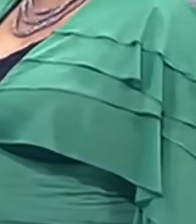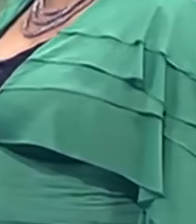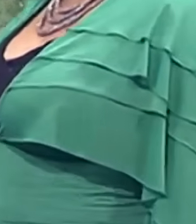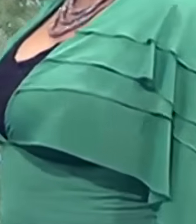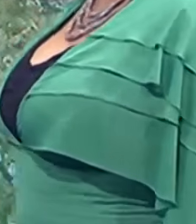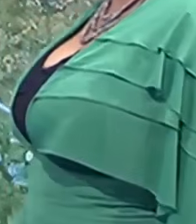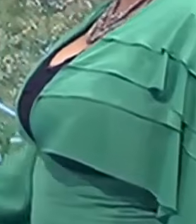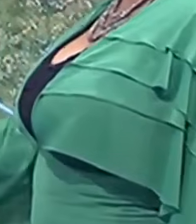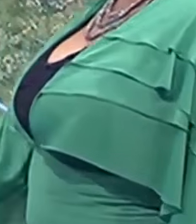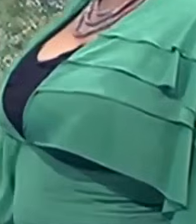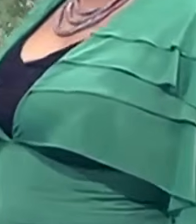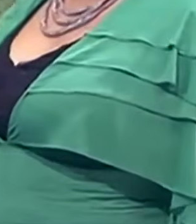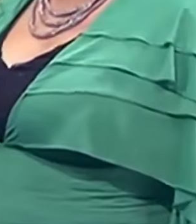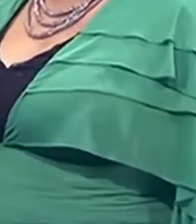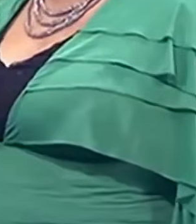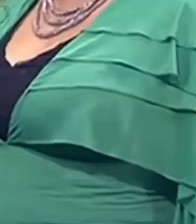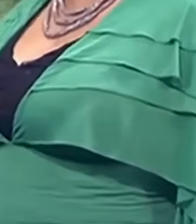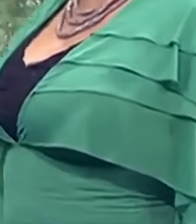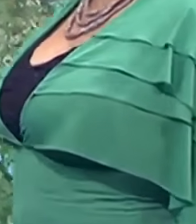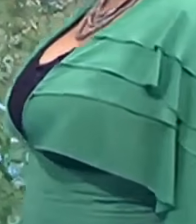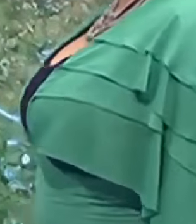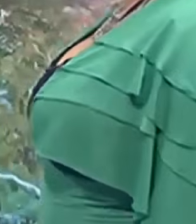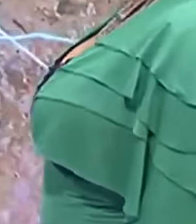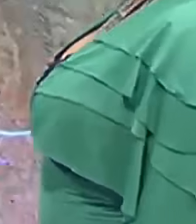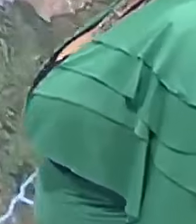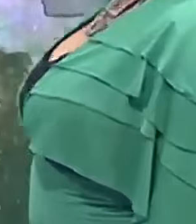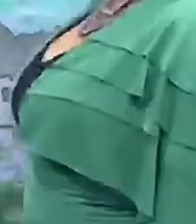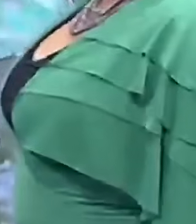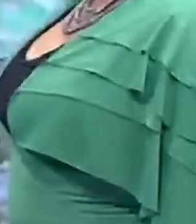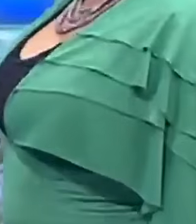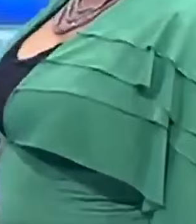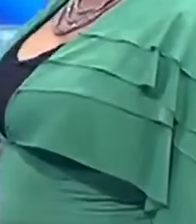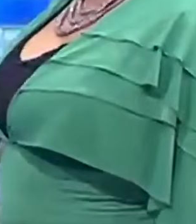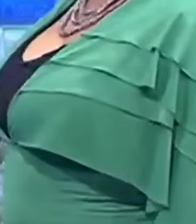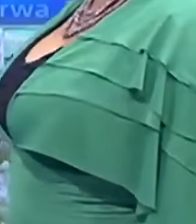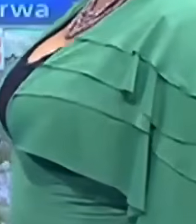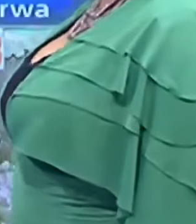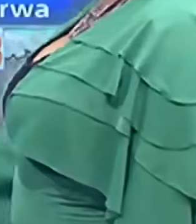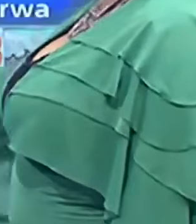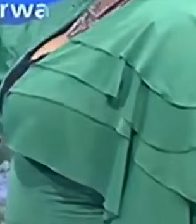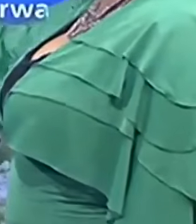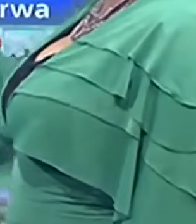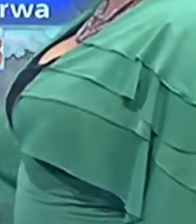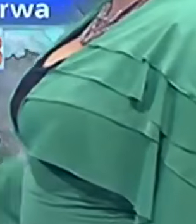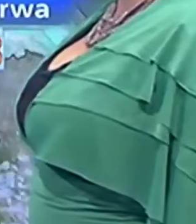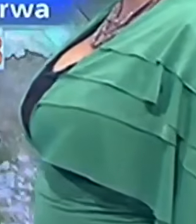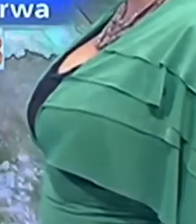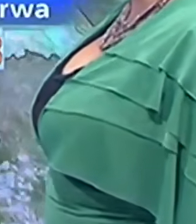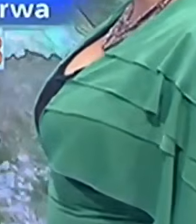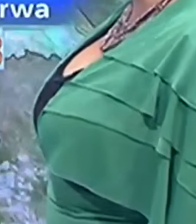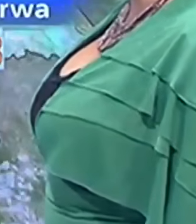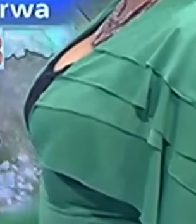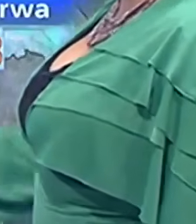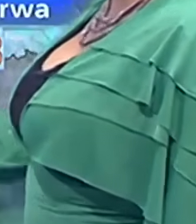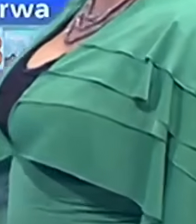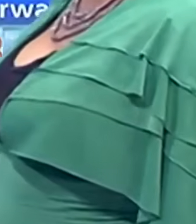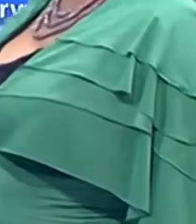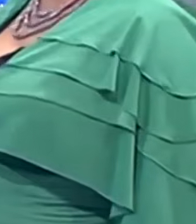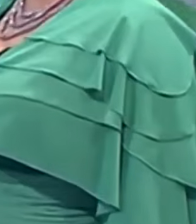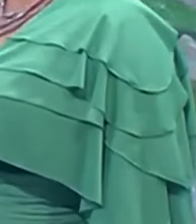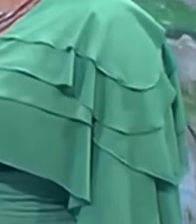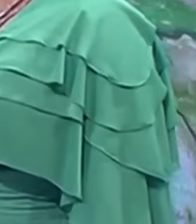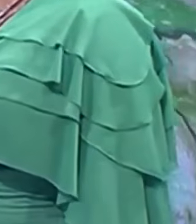ka tša 23 Vereeniging ka tša 25 lebelela go provinceng ya Limpopo go la go sasa Mosina ka tša 29